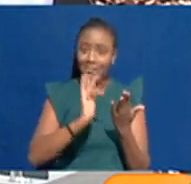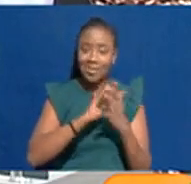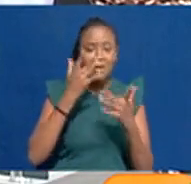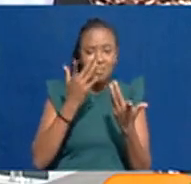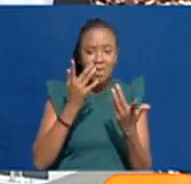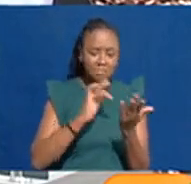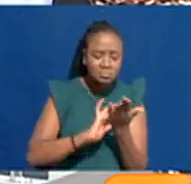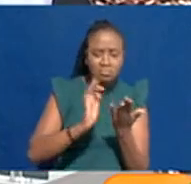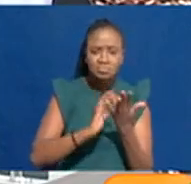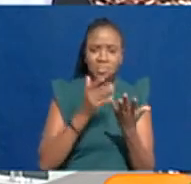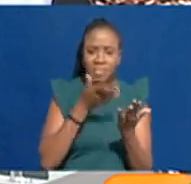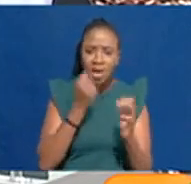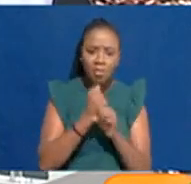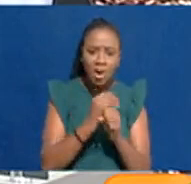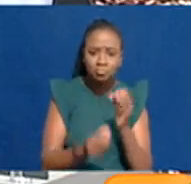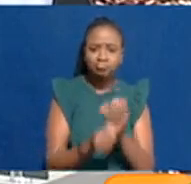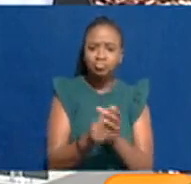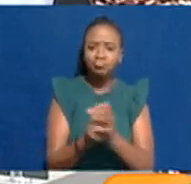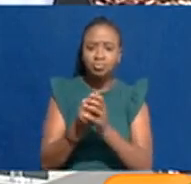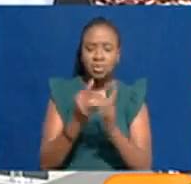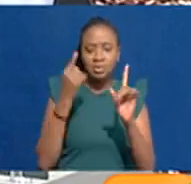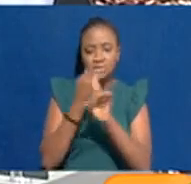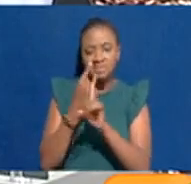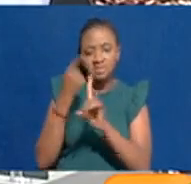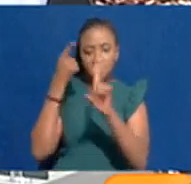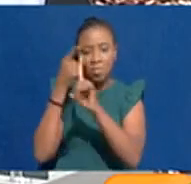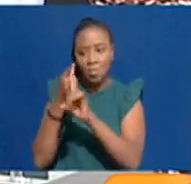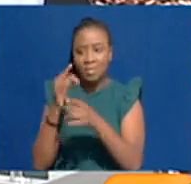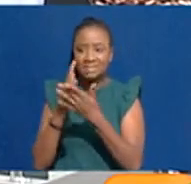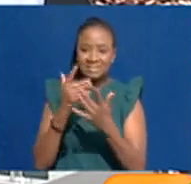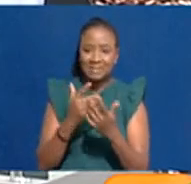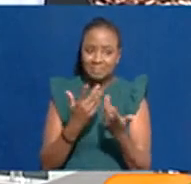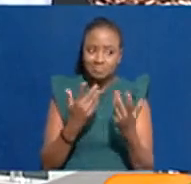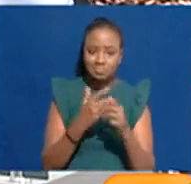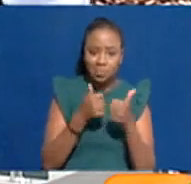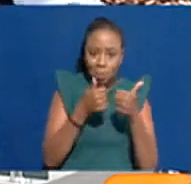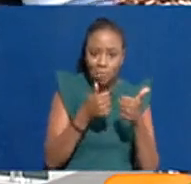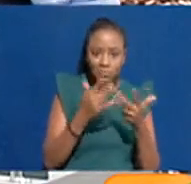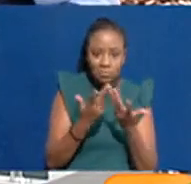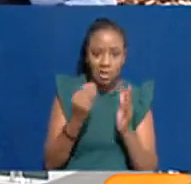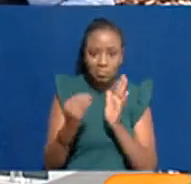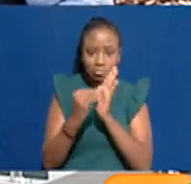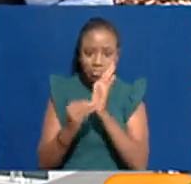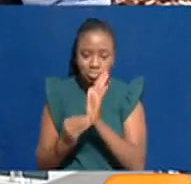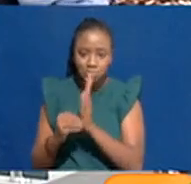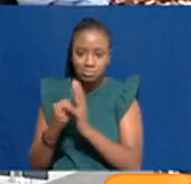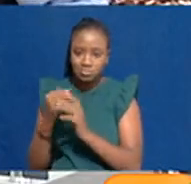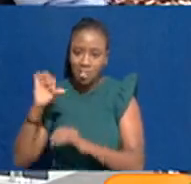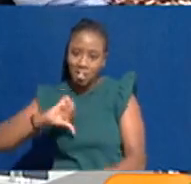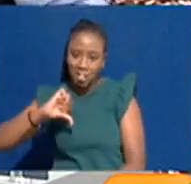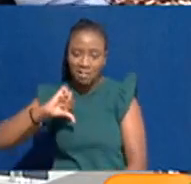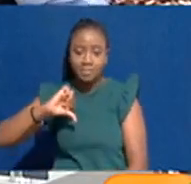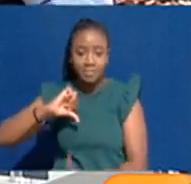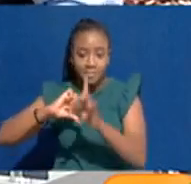purposes, some positively, others not so positively. Well, in Nyeri, however, a 22-year-old